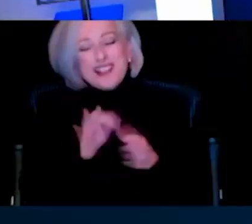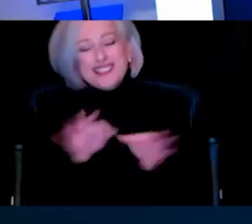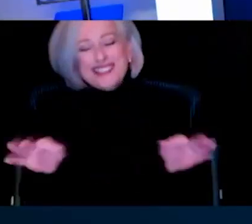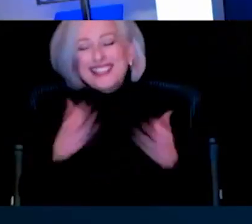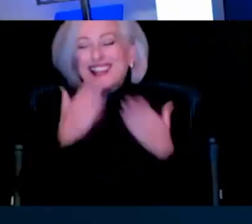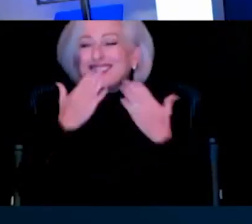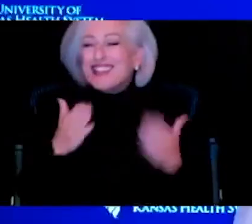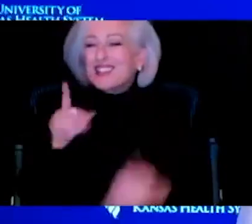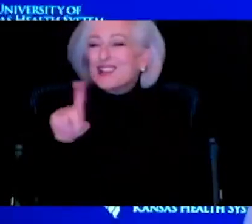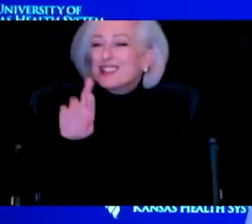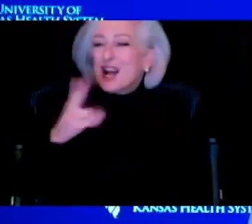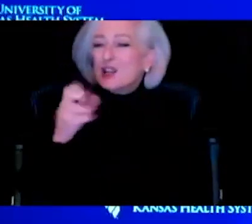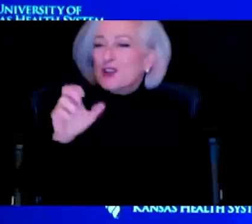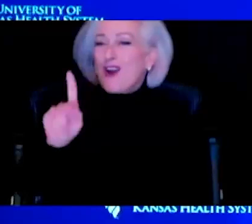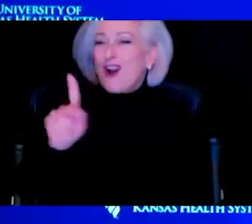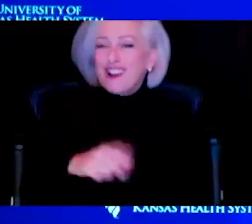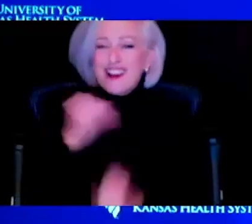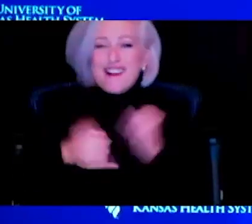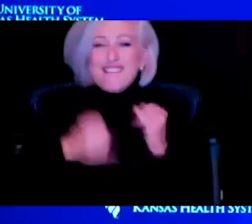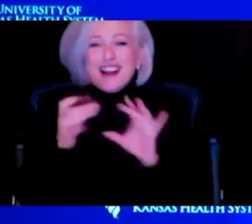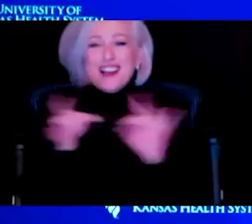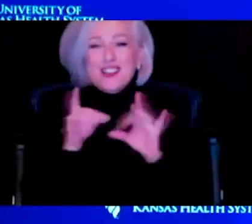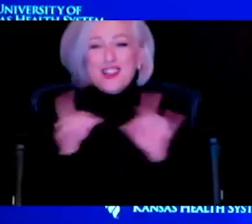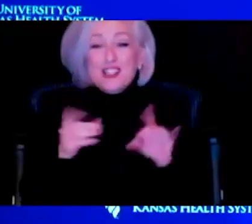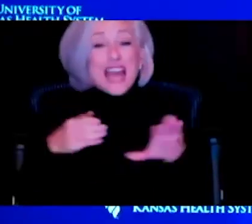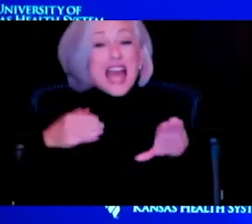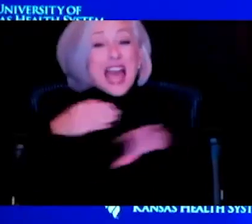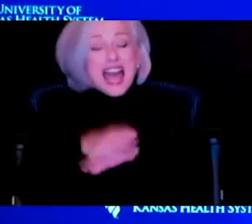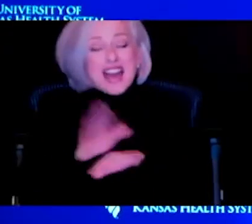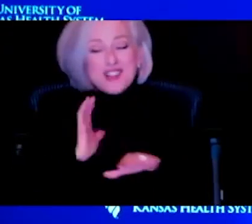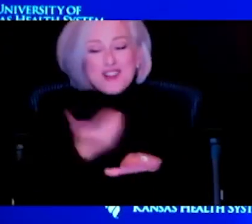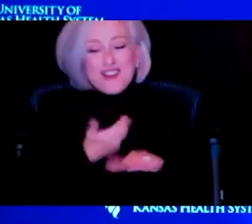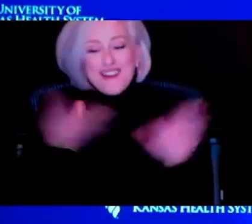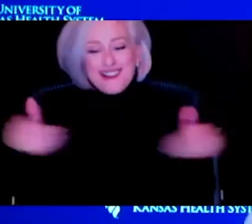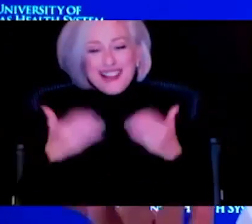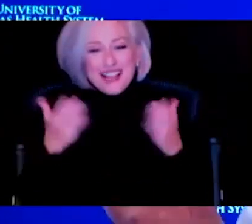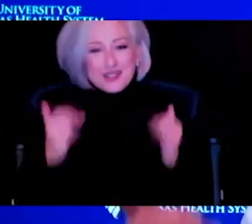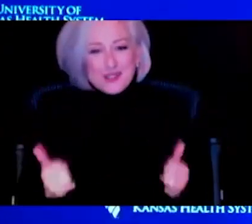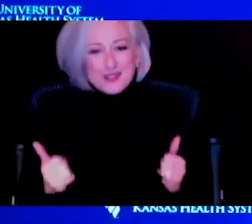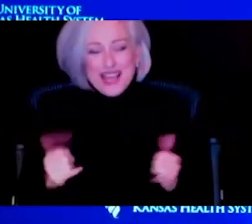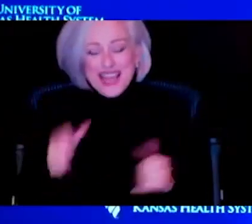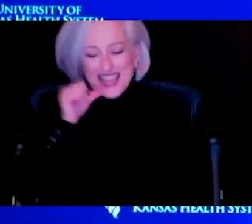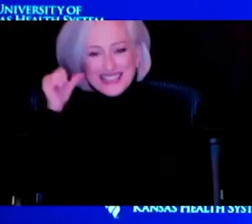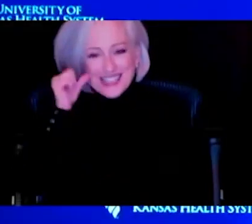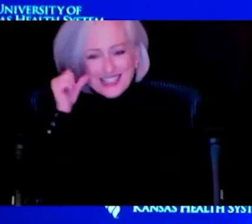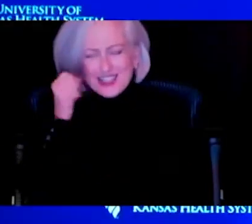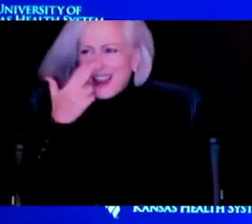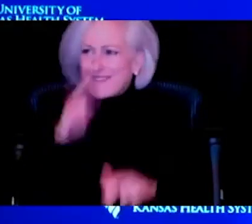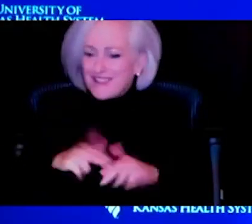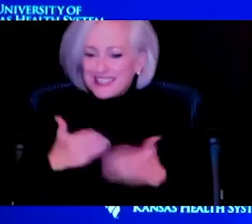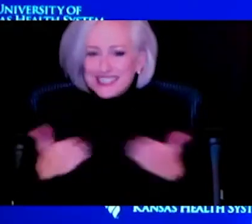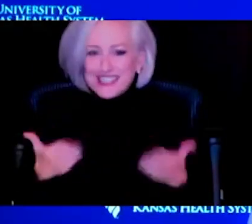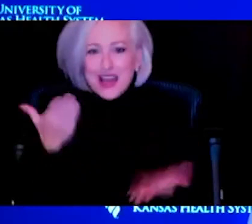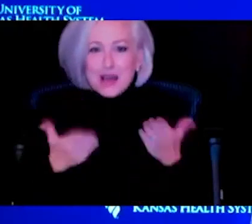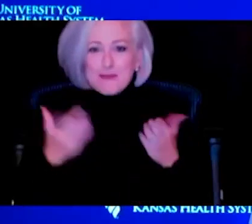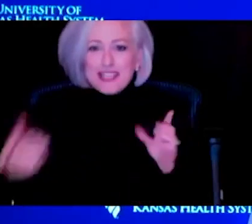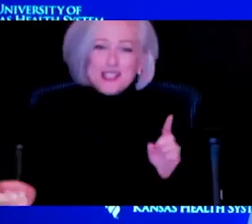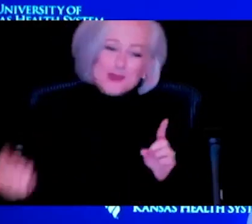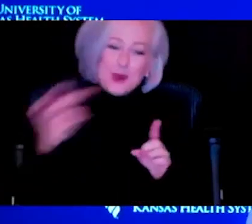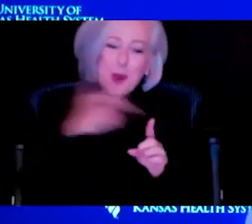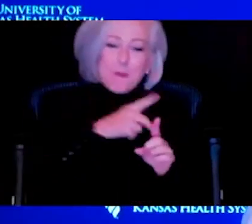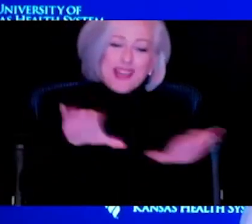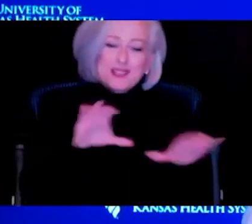final thoughts today. Well, after our guest today and yesterday, I it's such fun stuff. I may have to go back to residency and do some